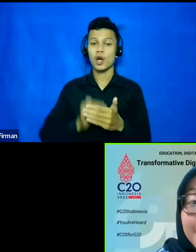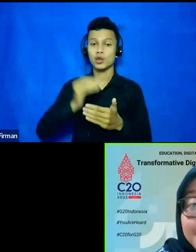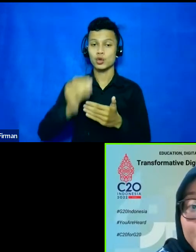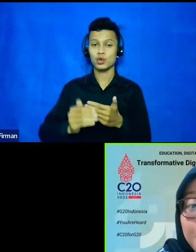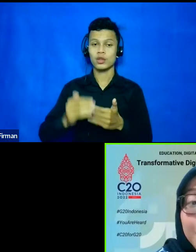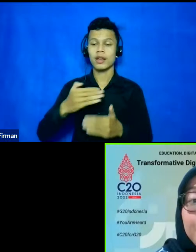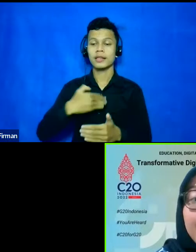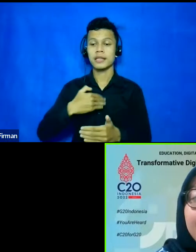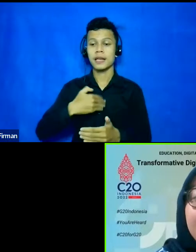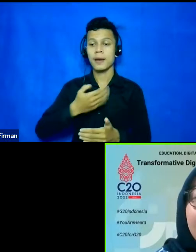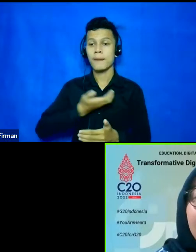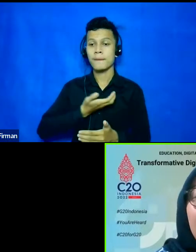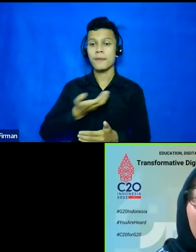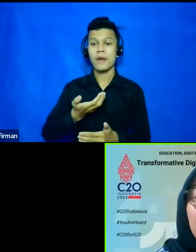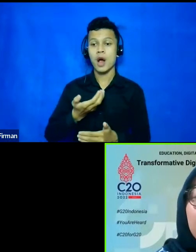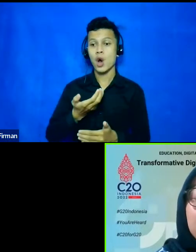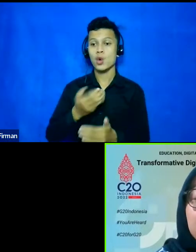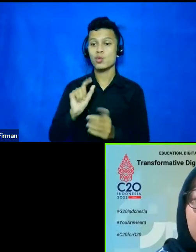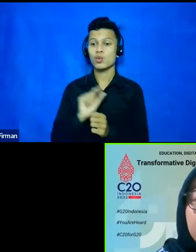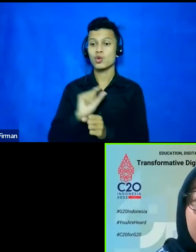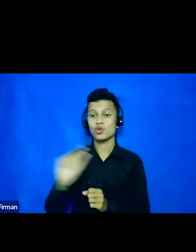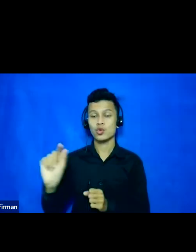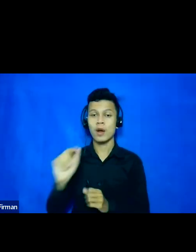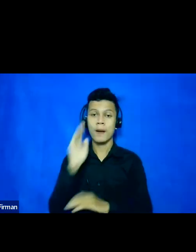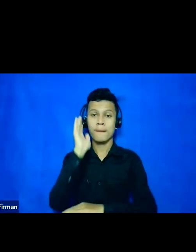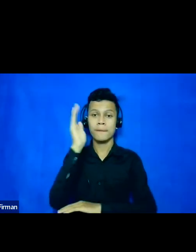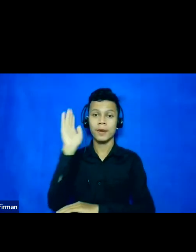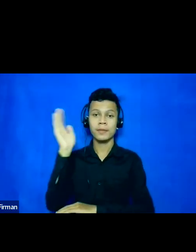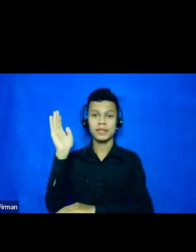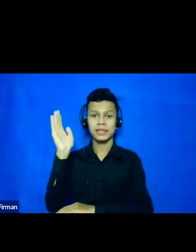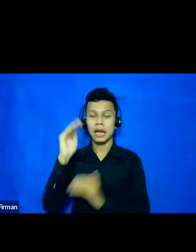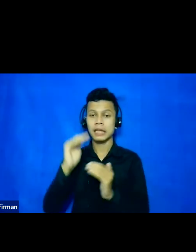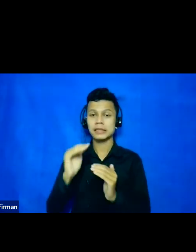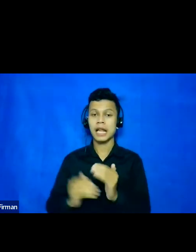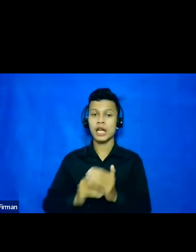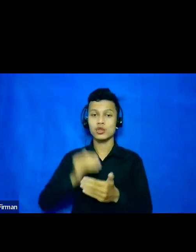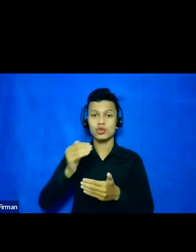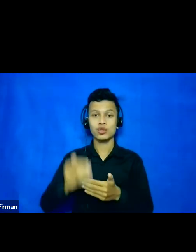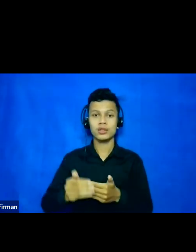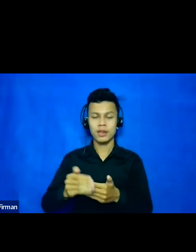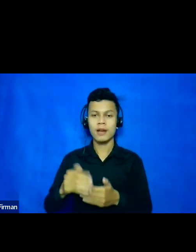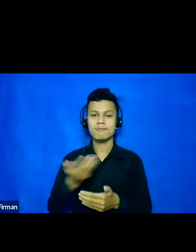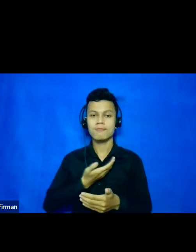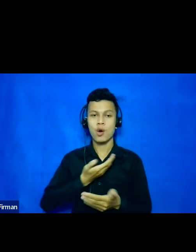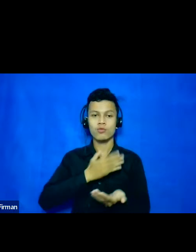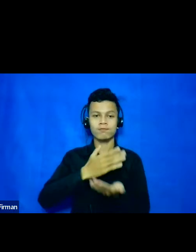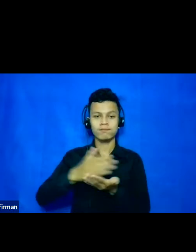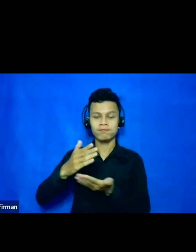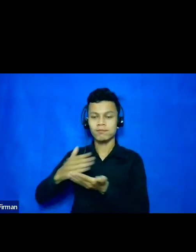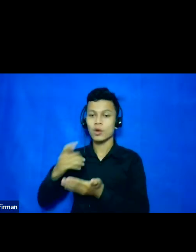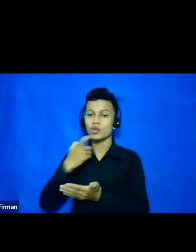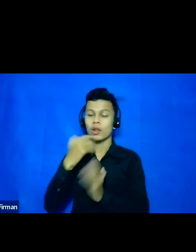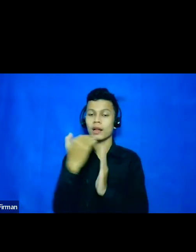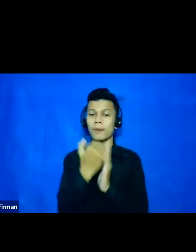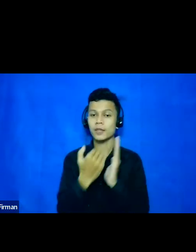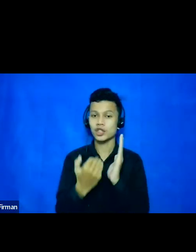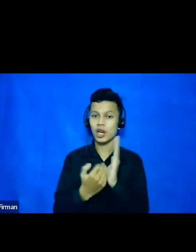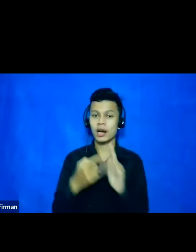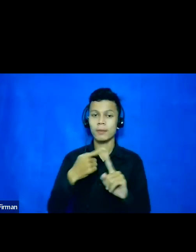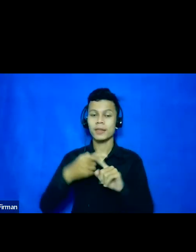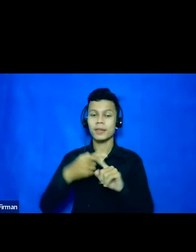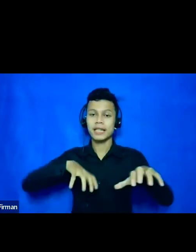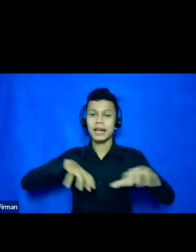our next speaker, who will be sharing about policies and mitigation strategies for